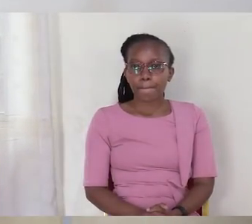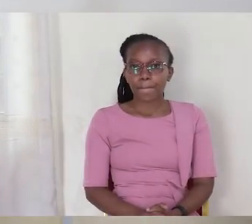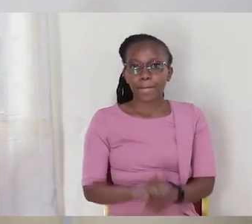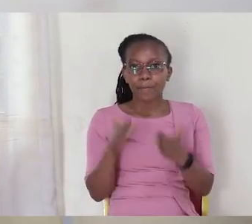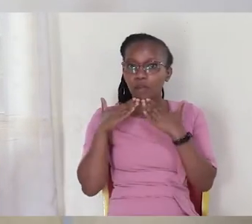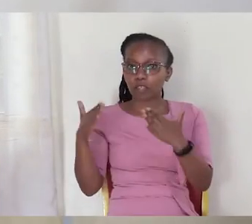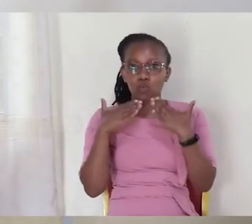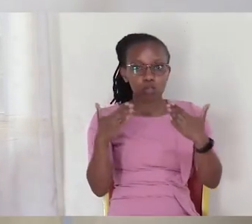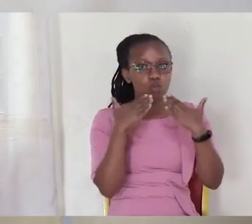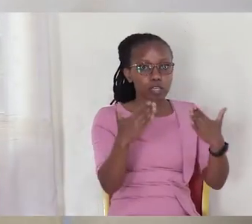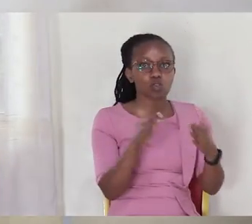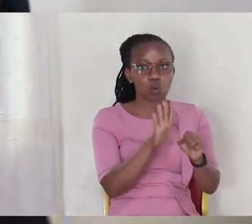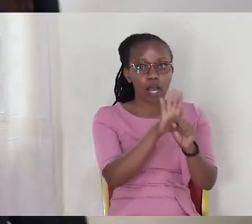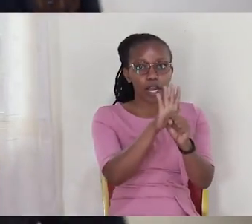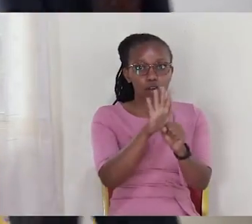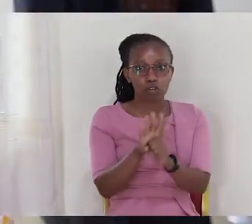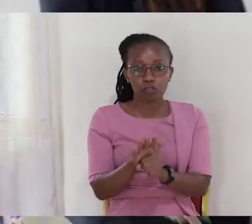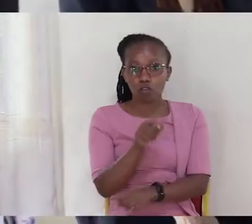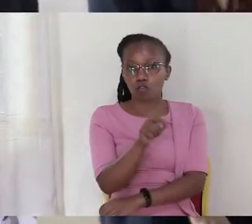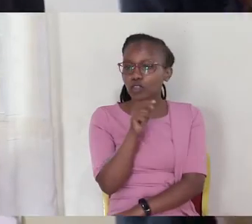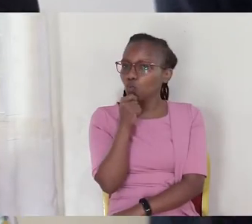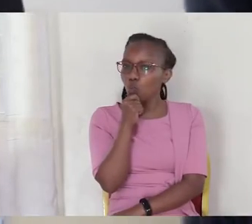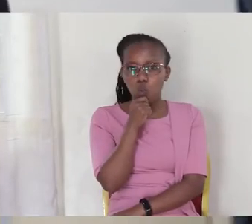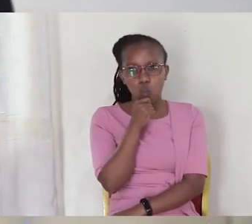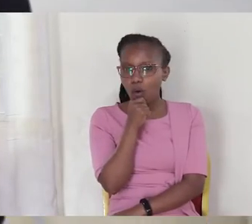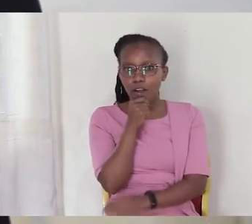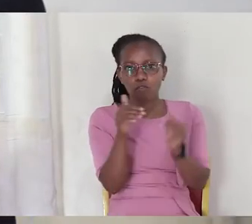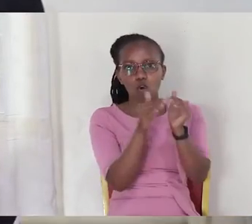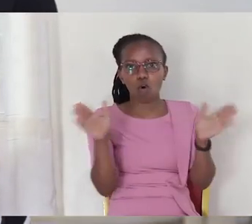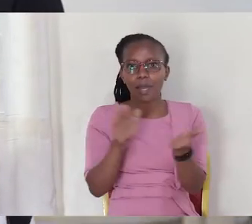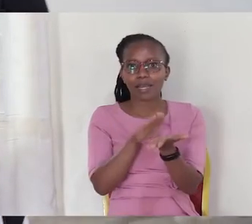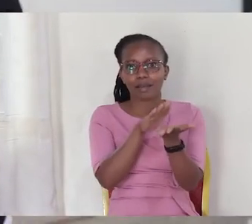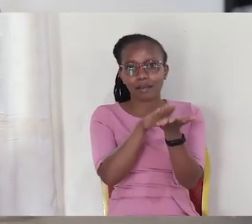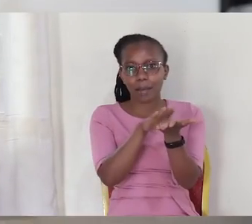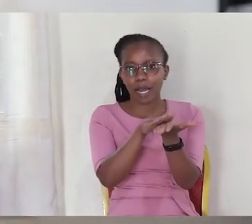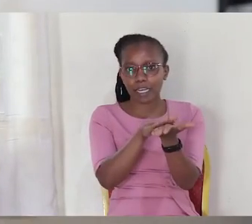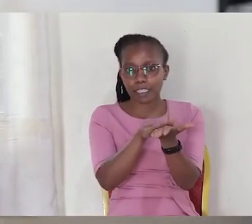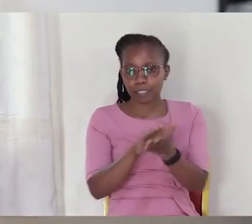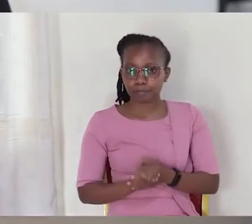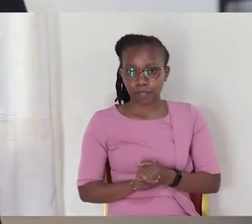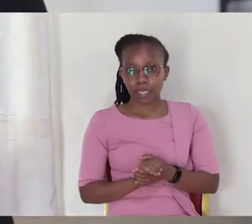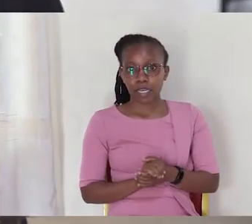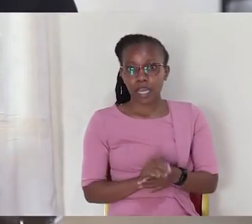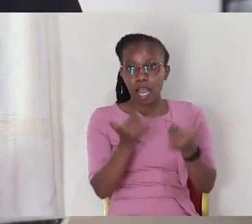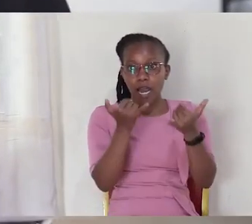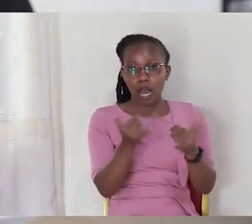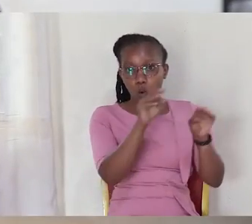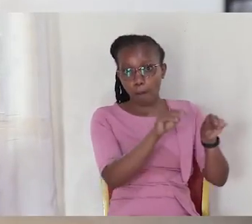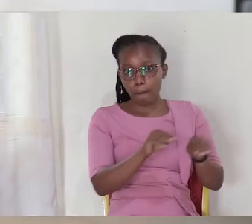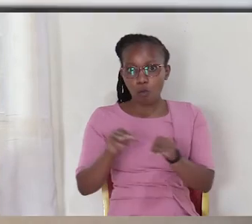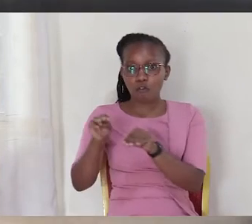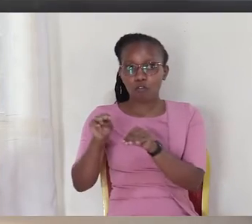Thank you so much, Julia, for that wonderful opening remarks. We will now move to the next